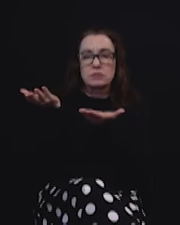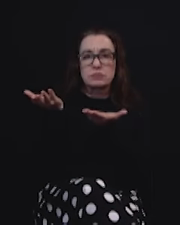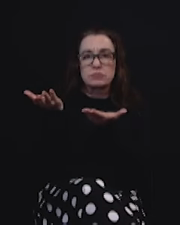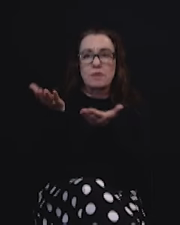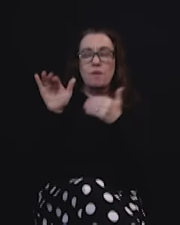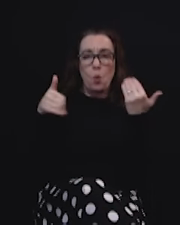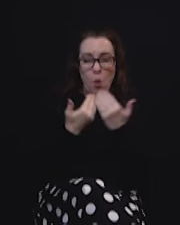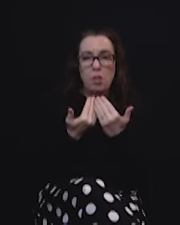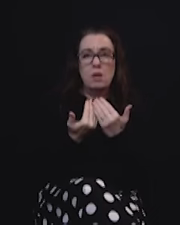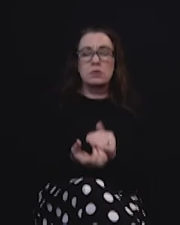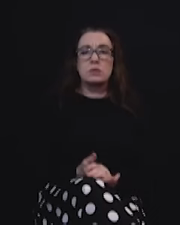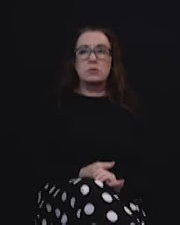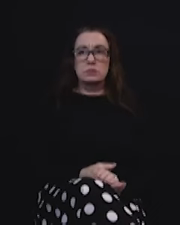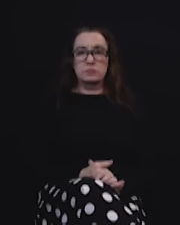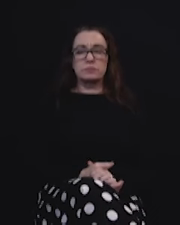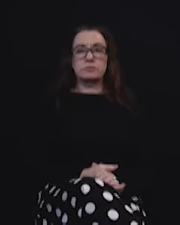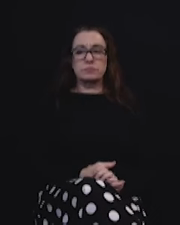all.